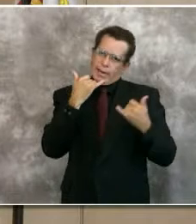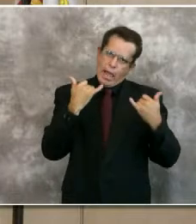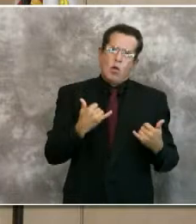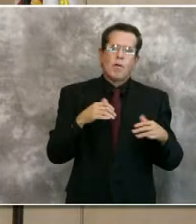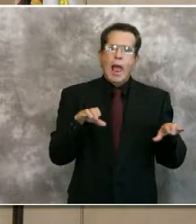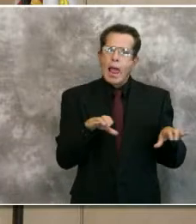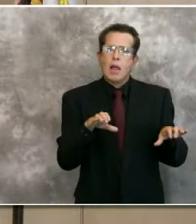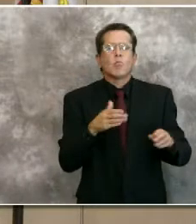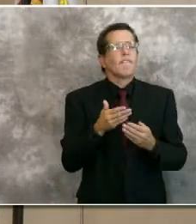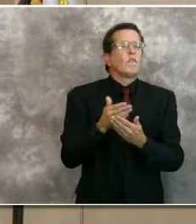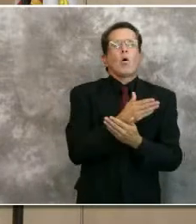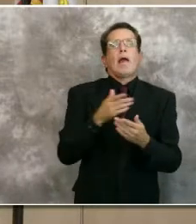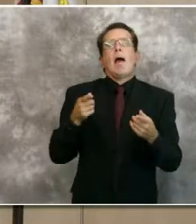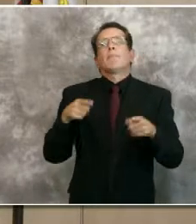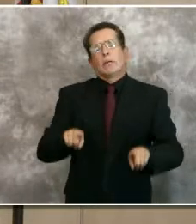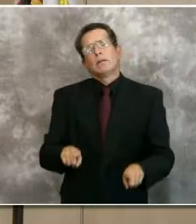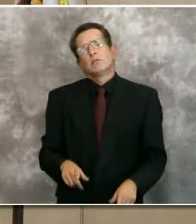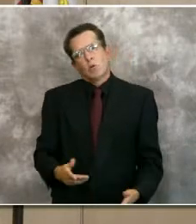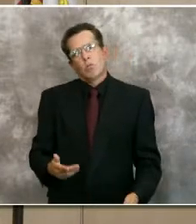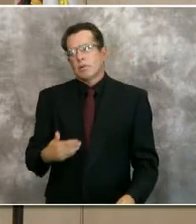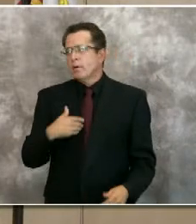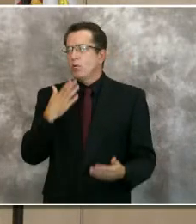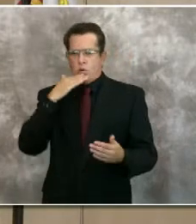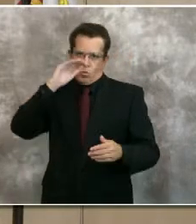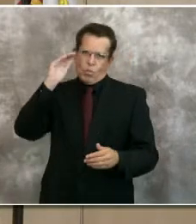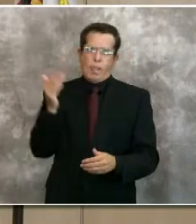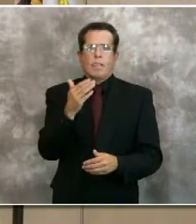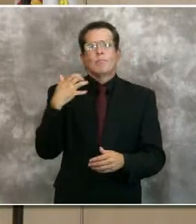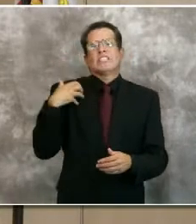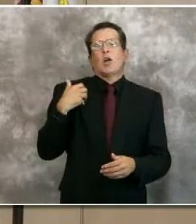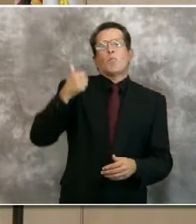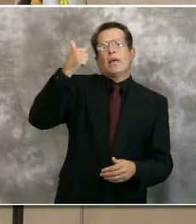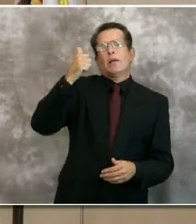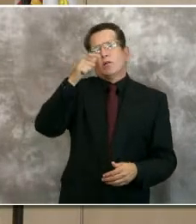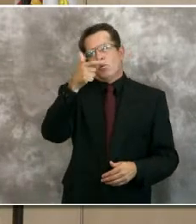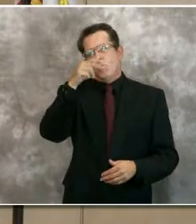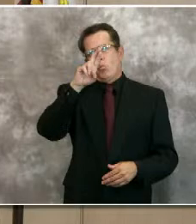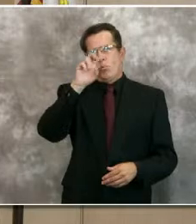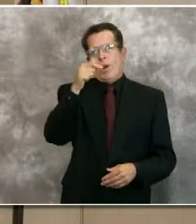Now, please welcome back to the podium Chairman Greg Cox. Thank you.